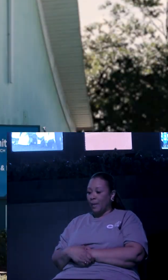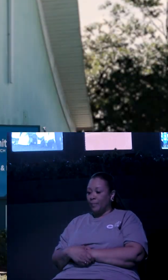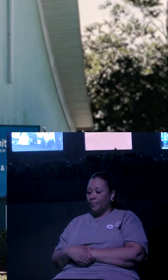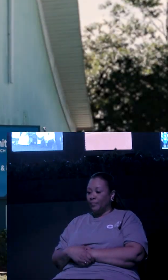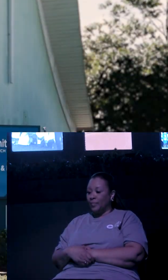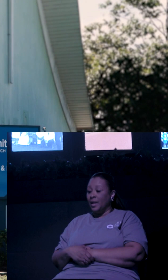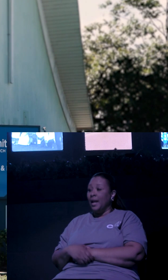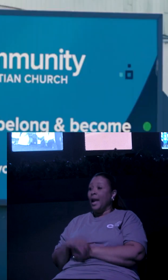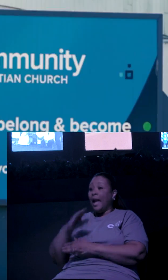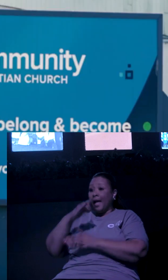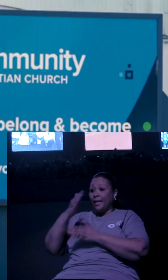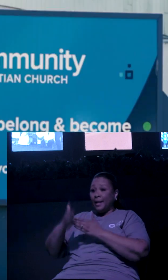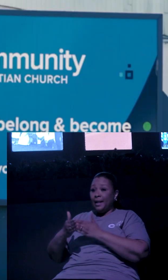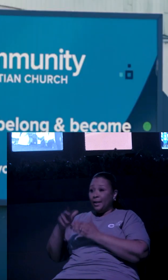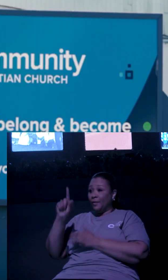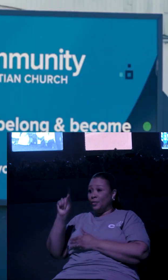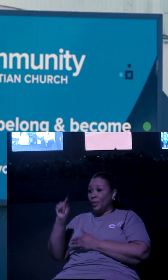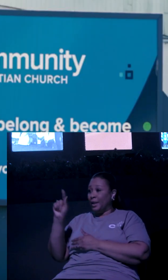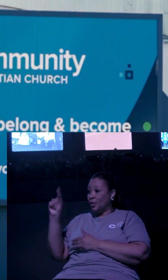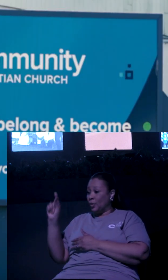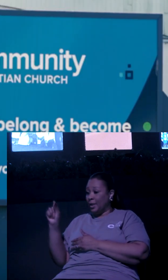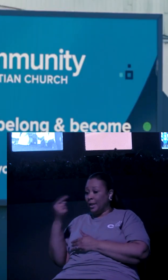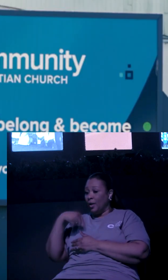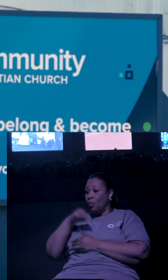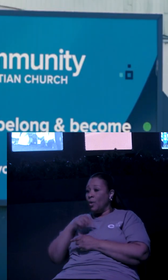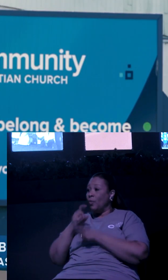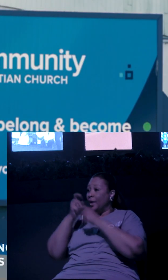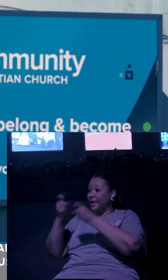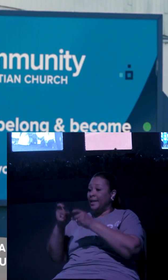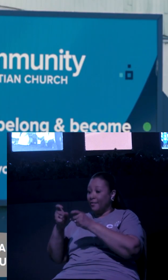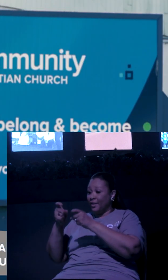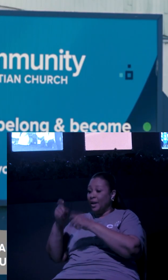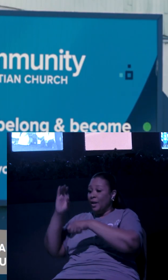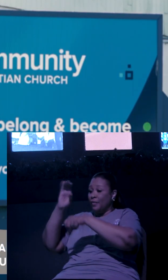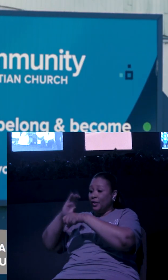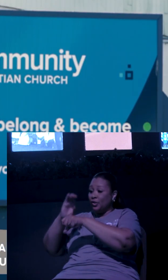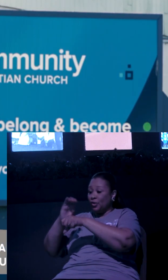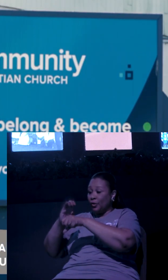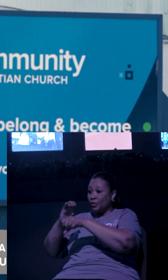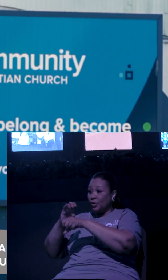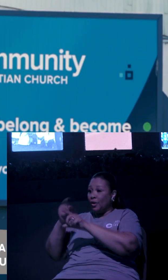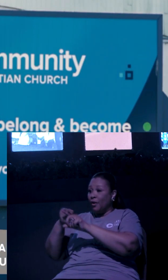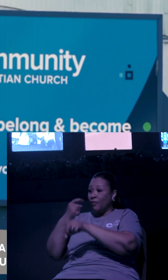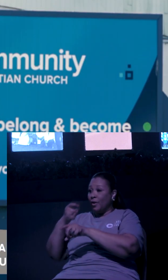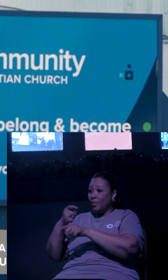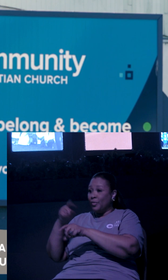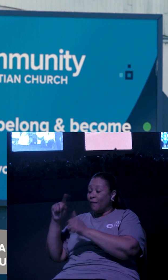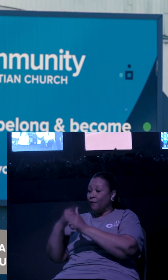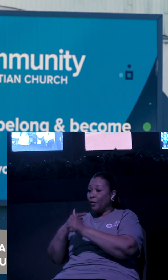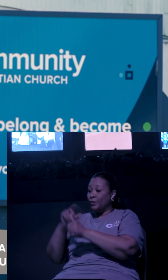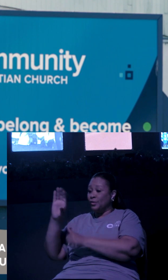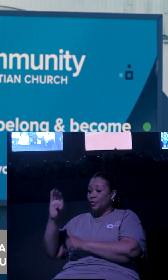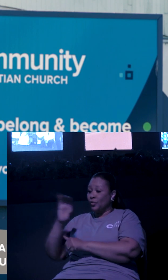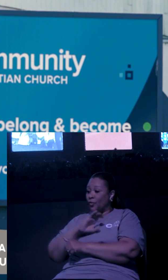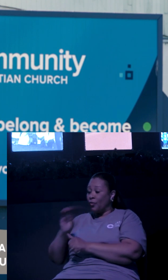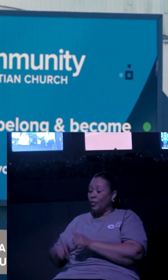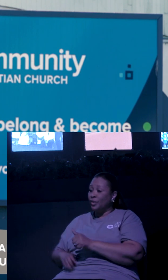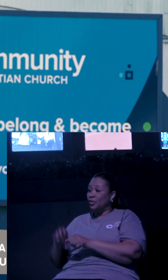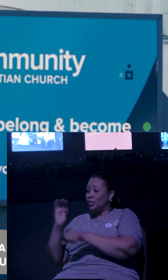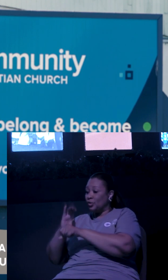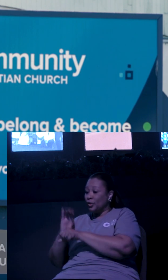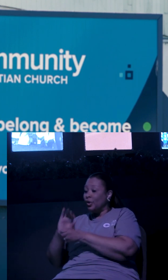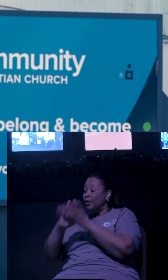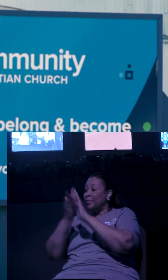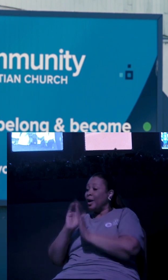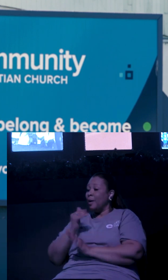At the end of the year, 2020, we were given the campus of the former First Christian Church of Pompano Beach to